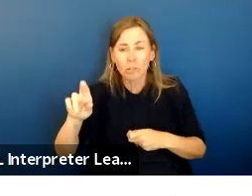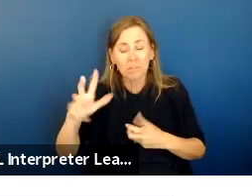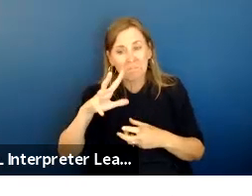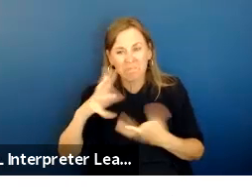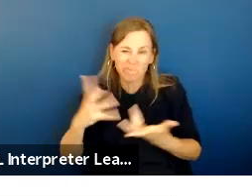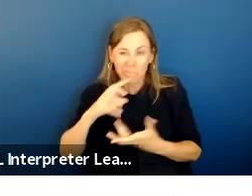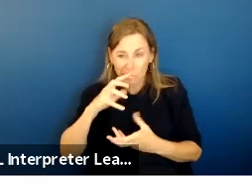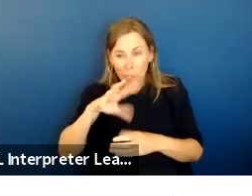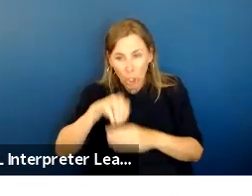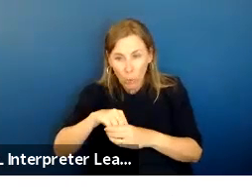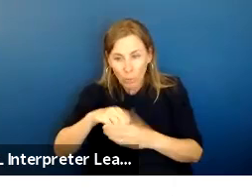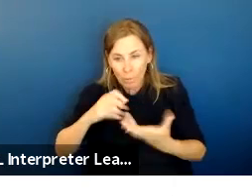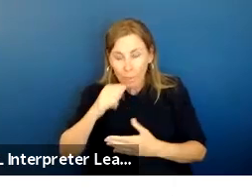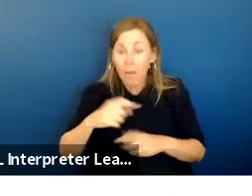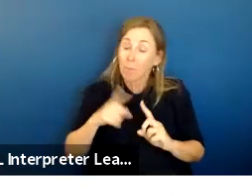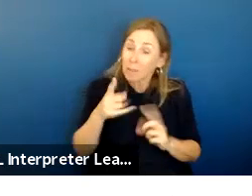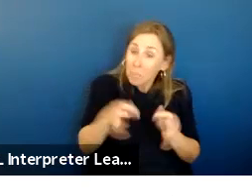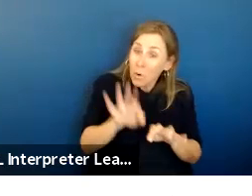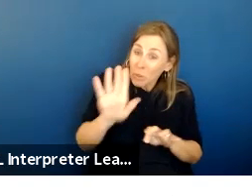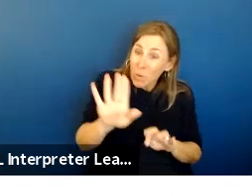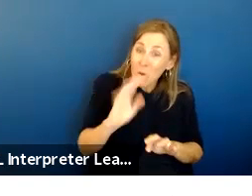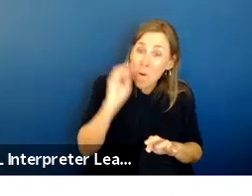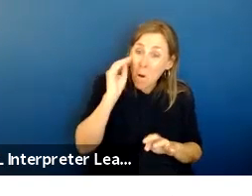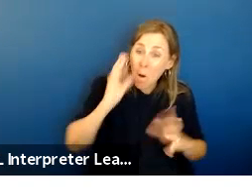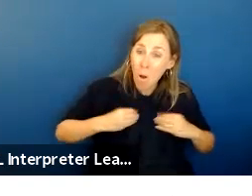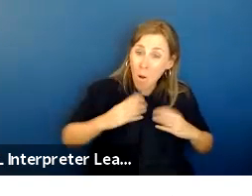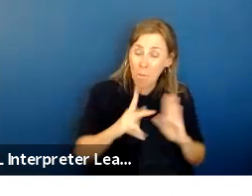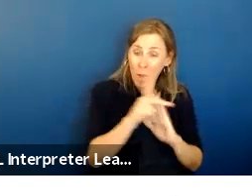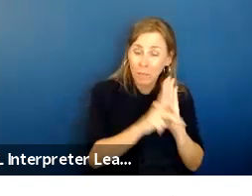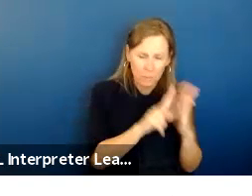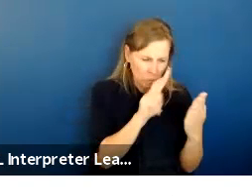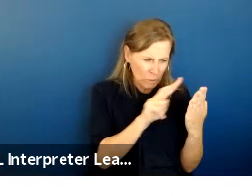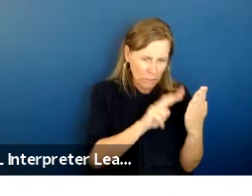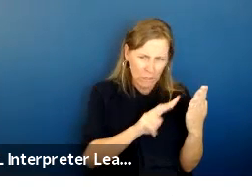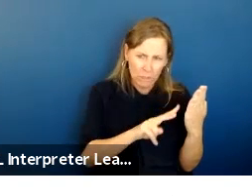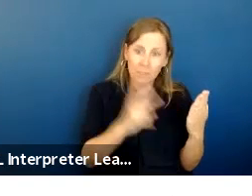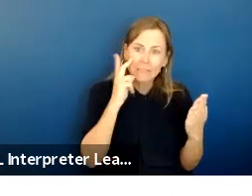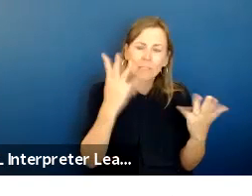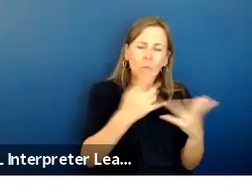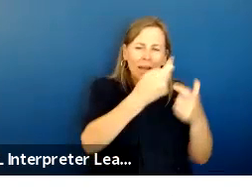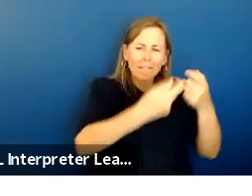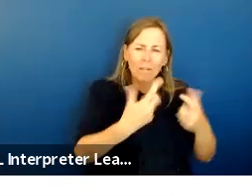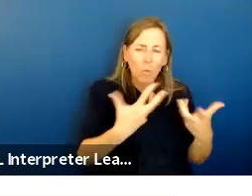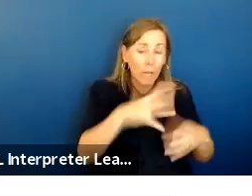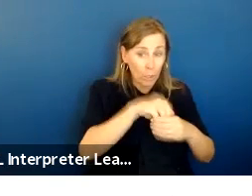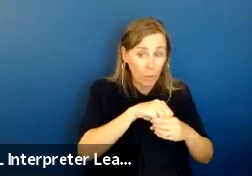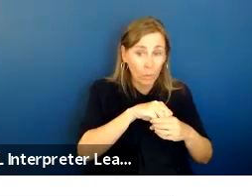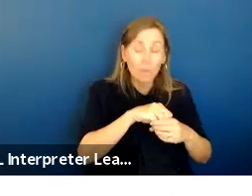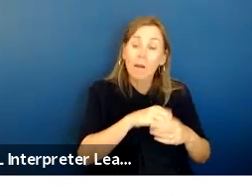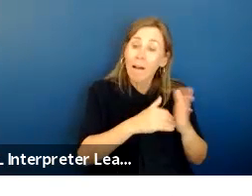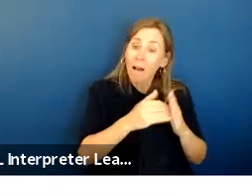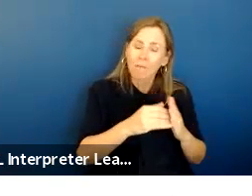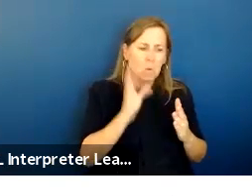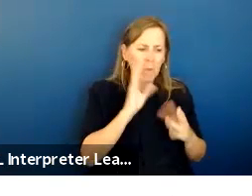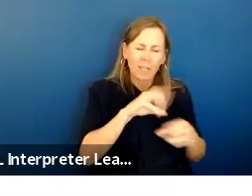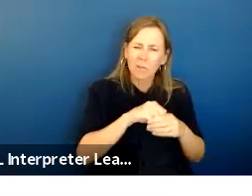read your policy for these exclusions. Most homeowners policy exclude flooding and mud flows. The NFIP policy is designed